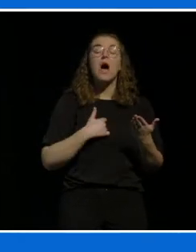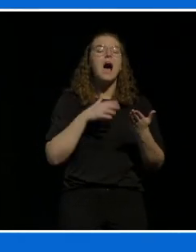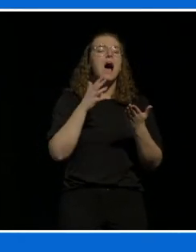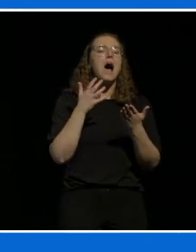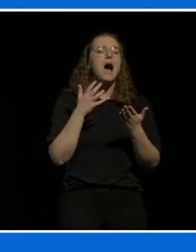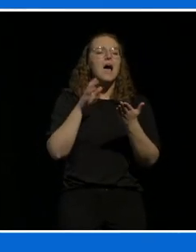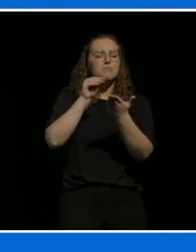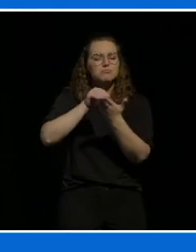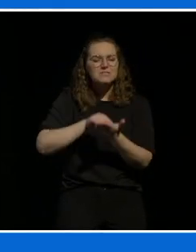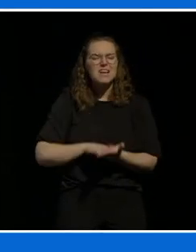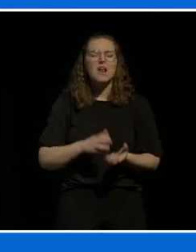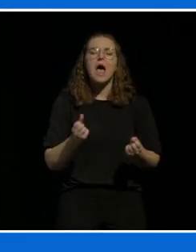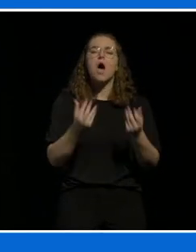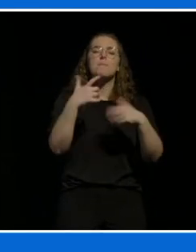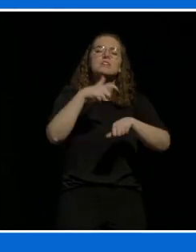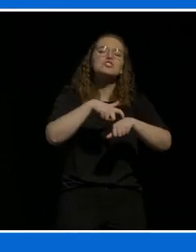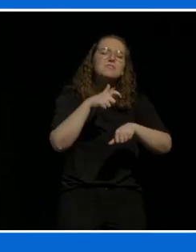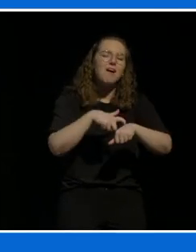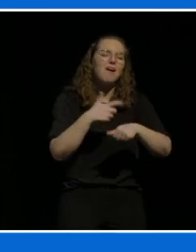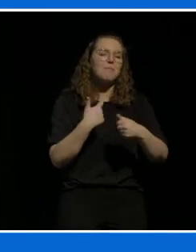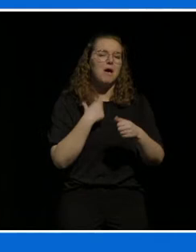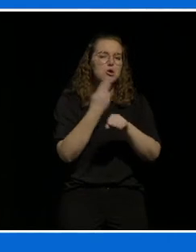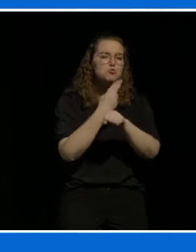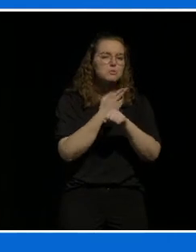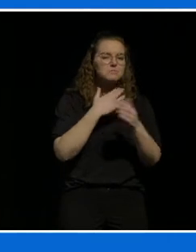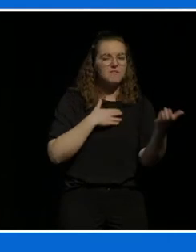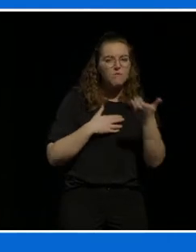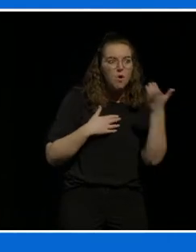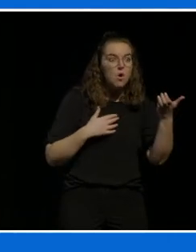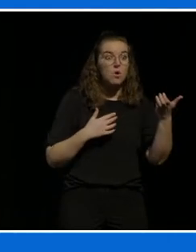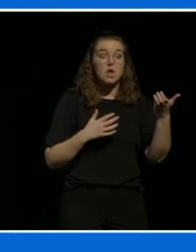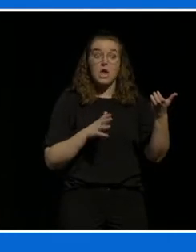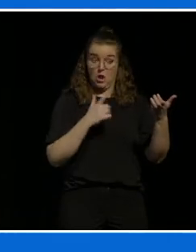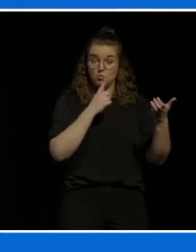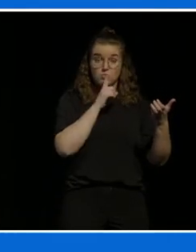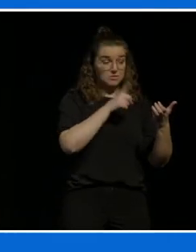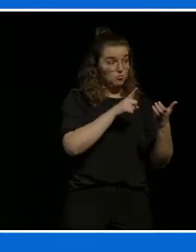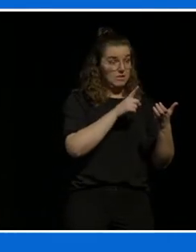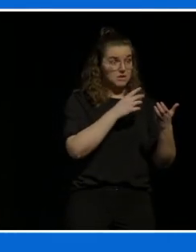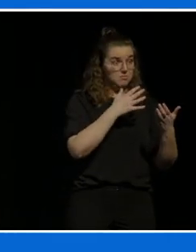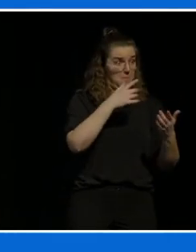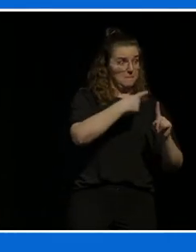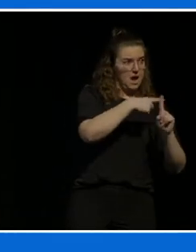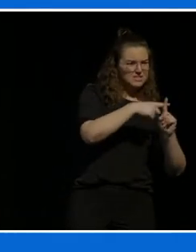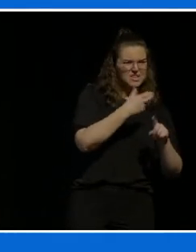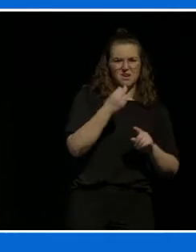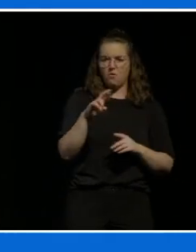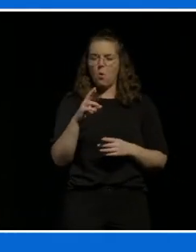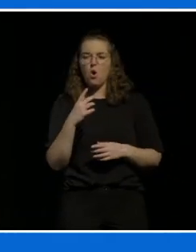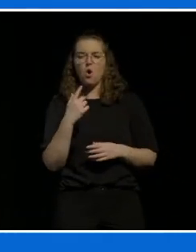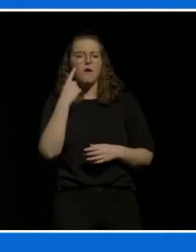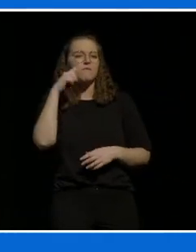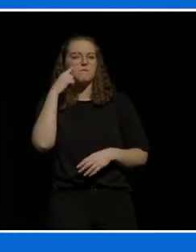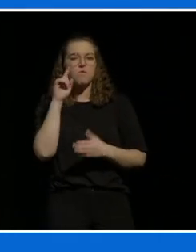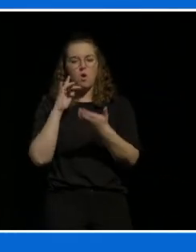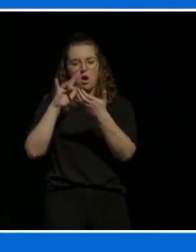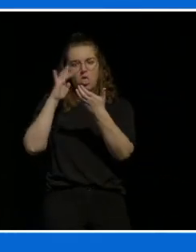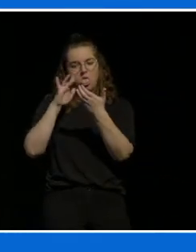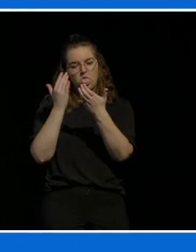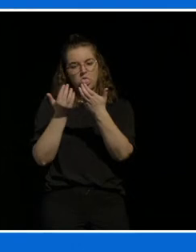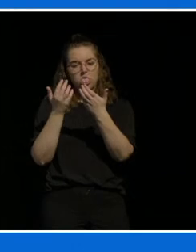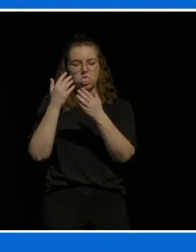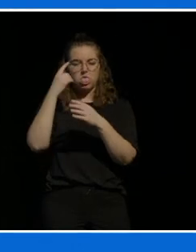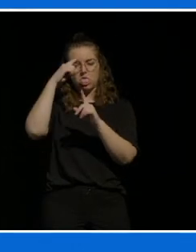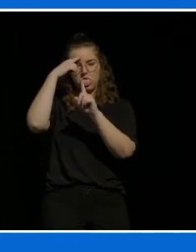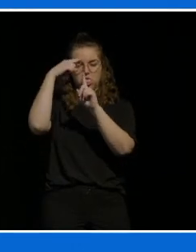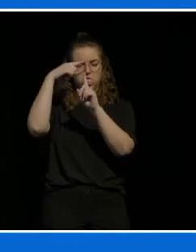And what that really means is, was it mindful? Was there a purpose, or was I going on it to numb something? And so before you start getting into what can I do, you need